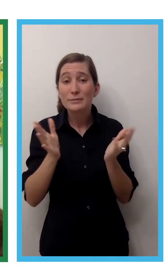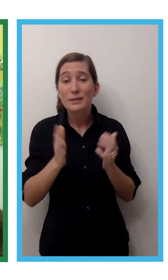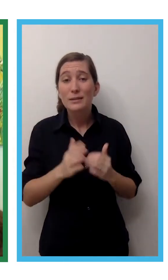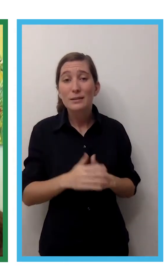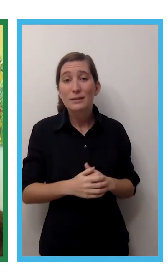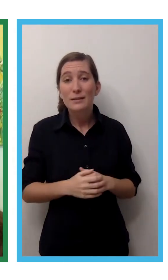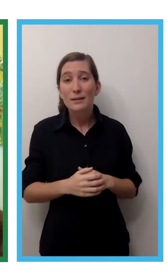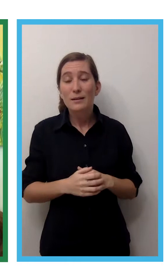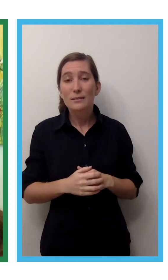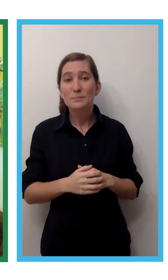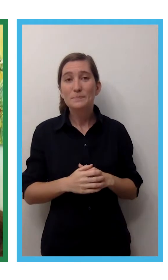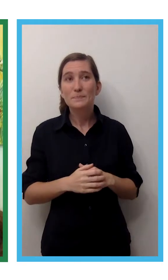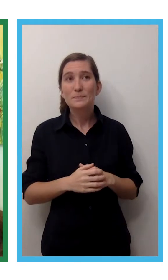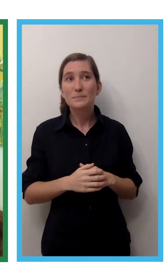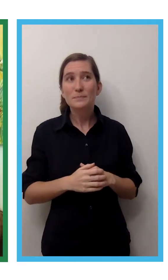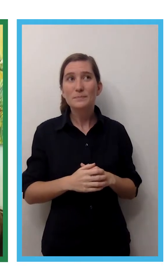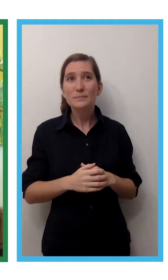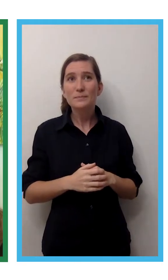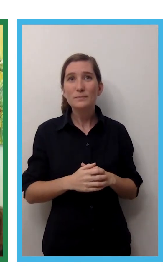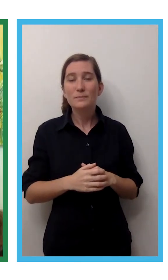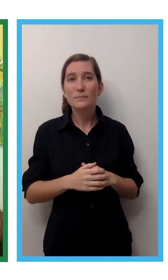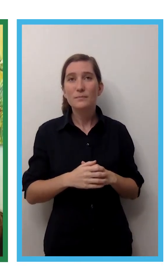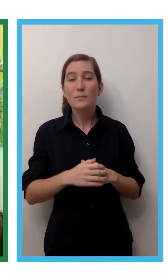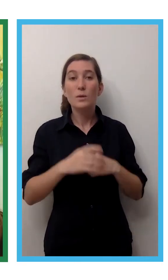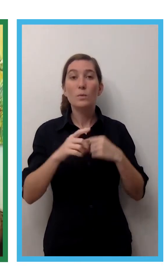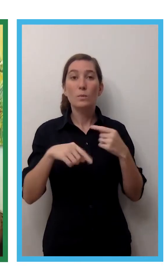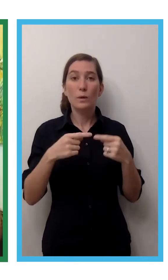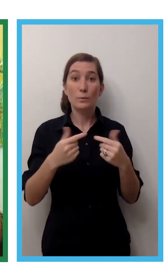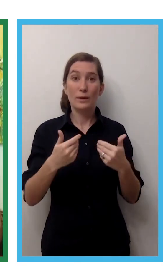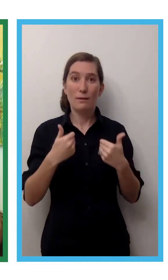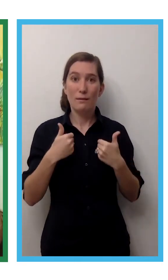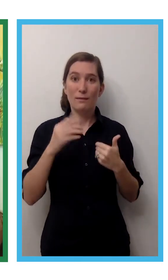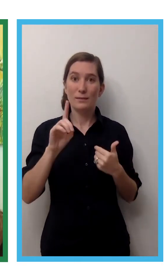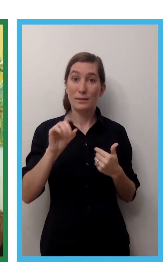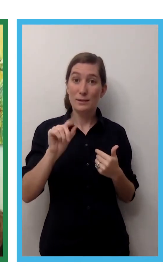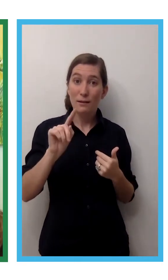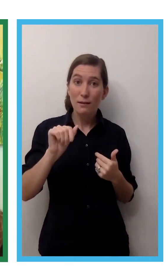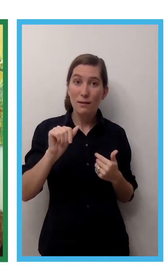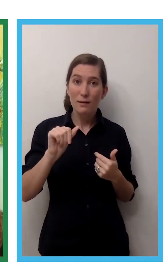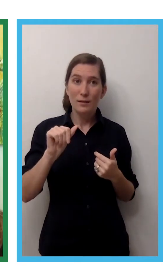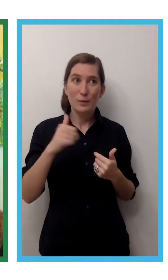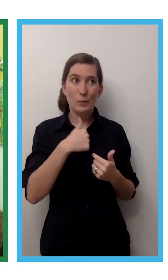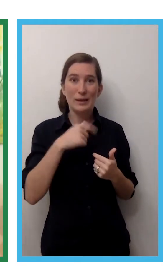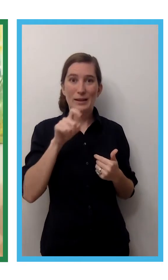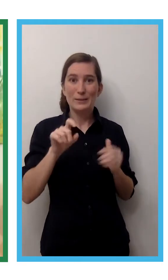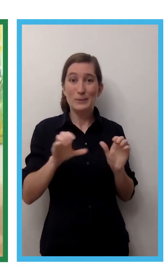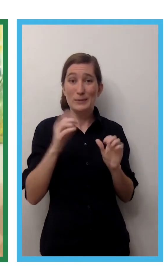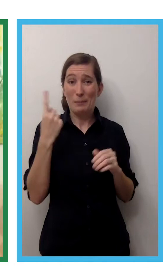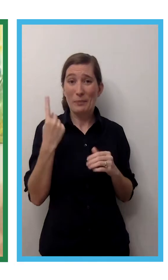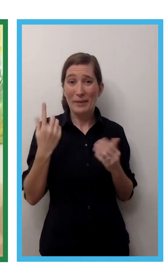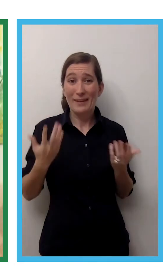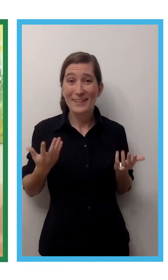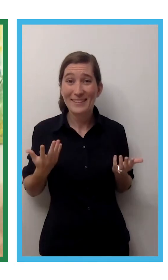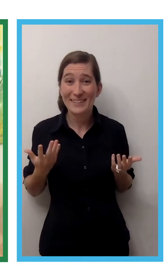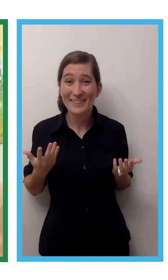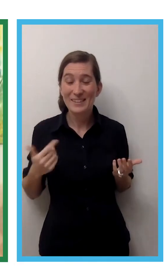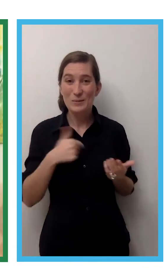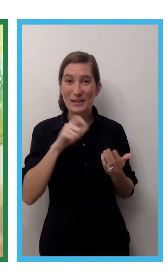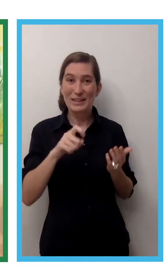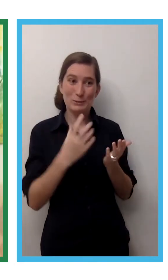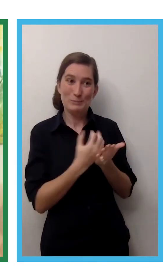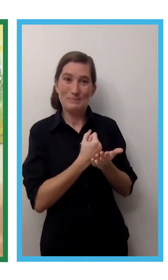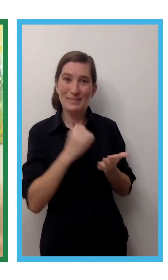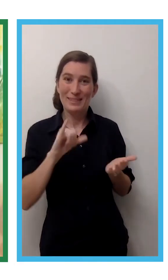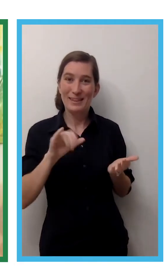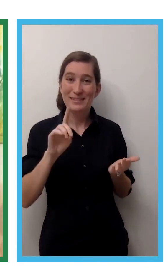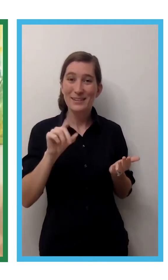you know, once you have the data, then you need to do something about it. And so I think certainly in some cases,